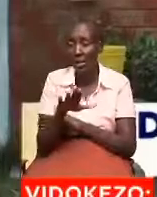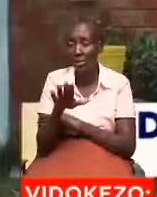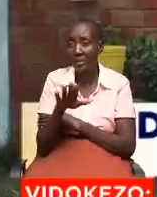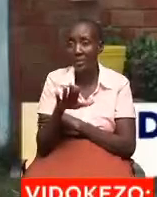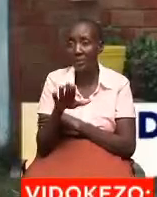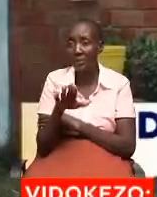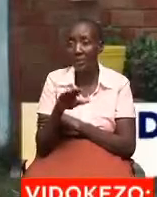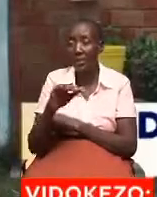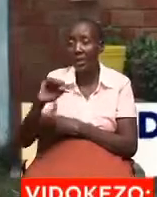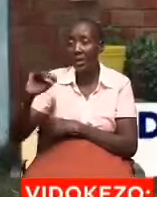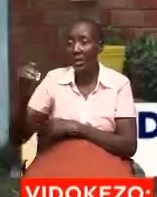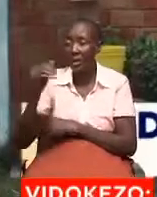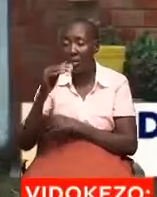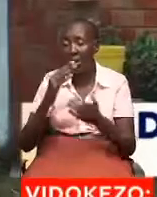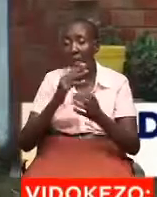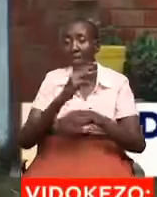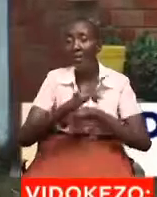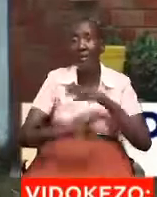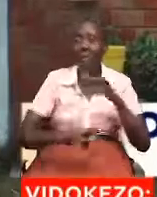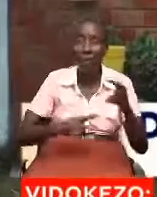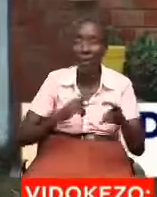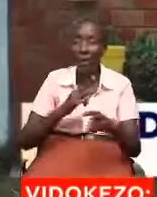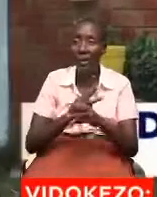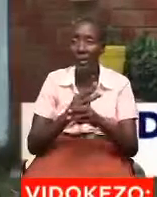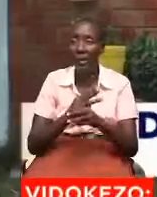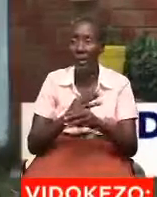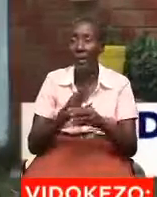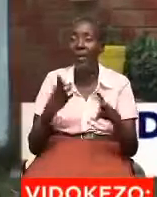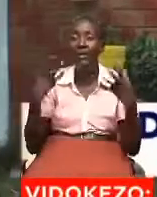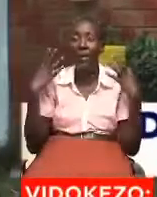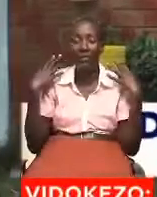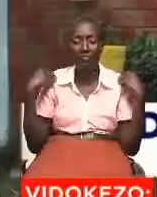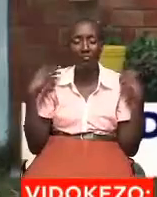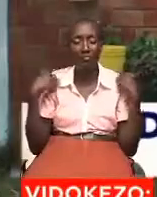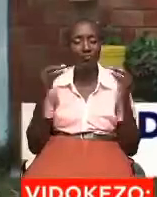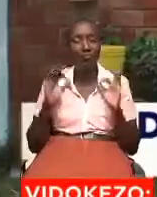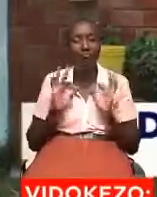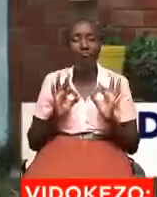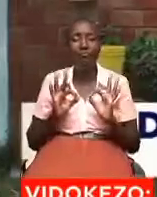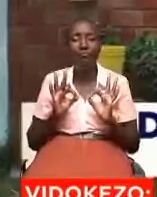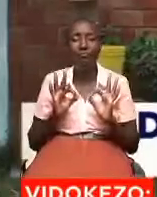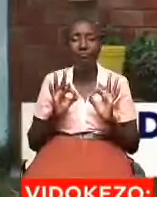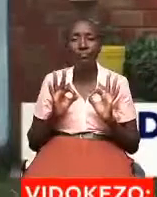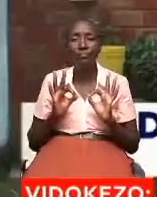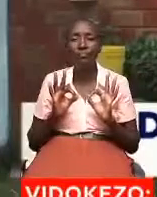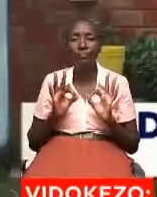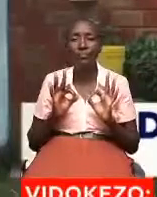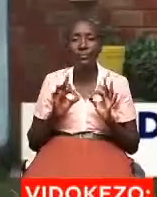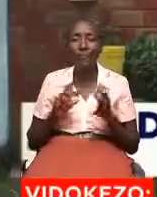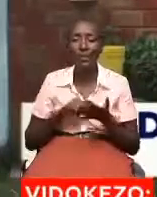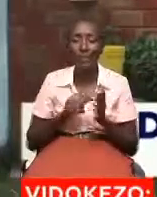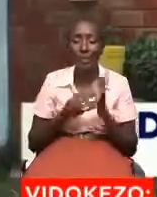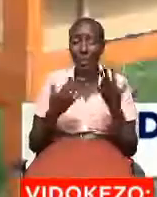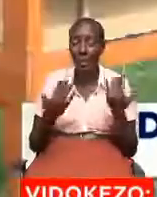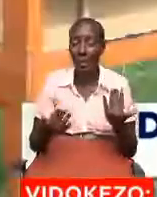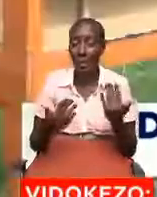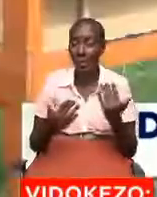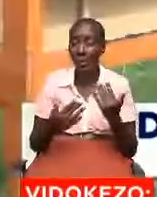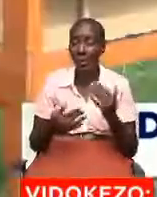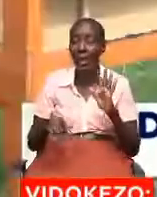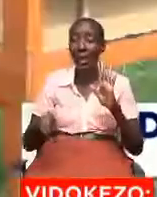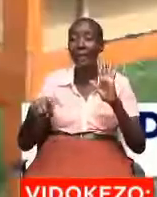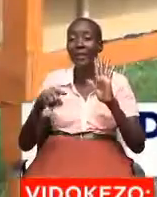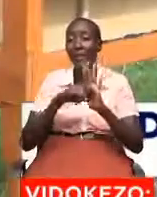one of the towns in the world that athletes have been training here nicely, then it poses a bad picture about it. Tishio